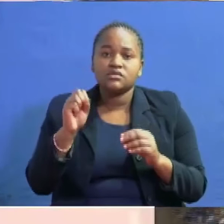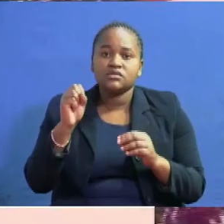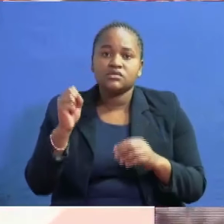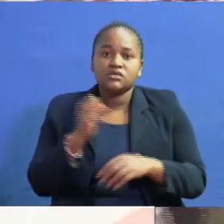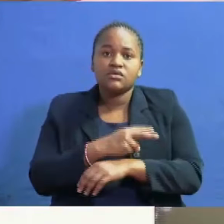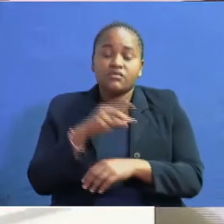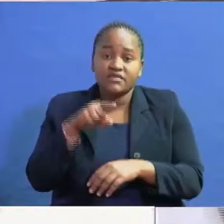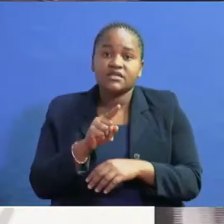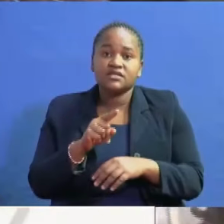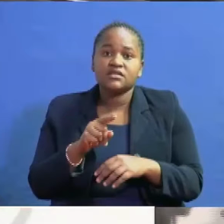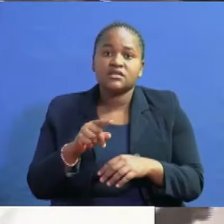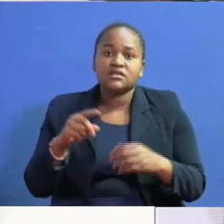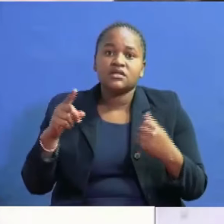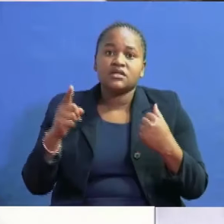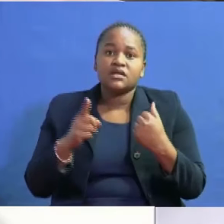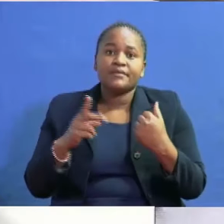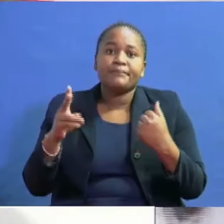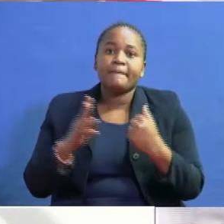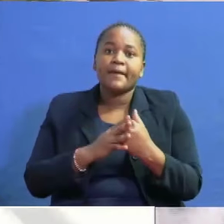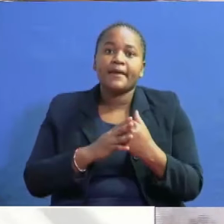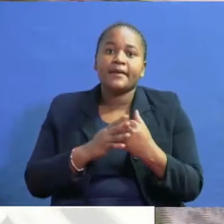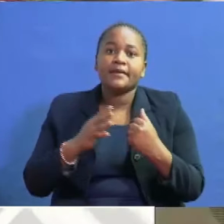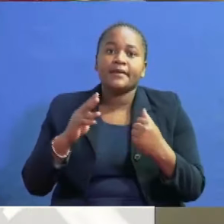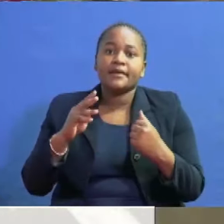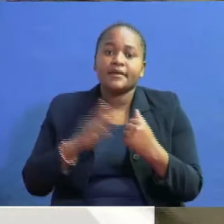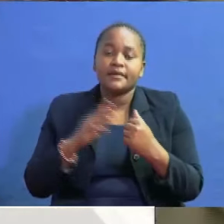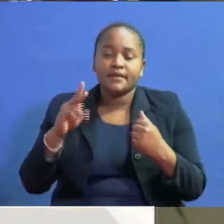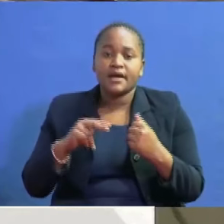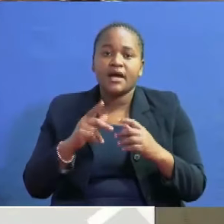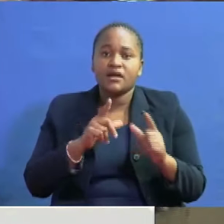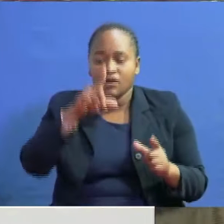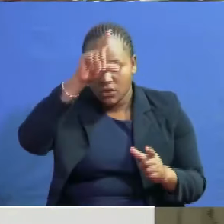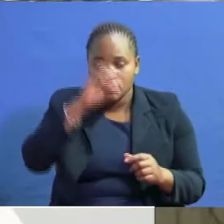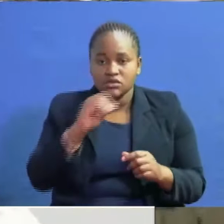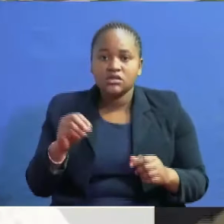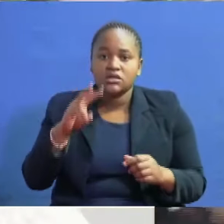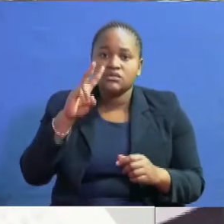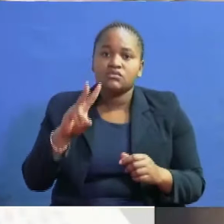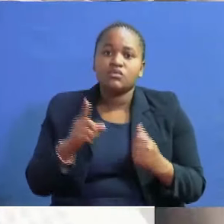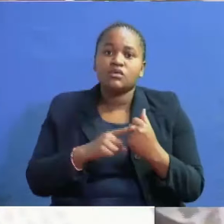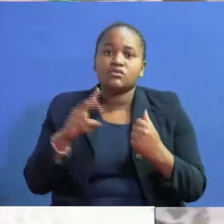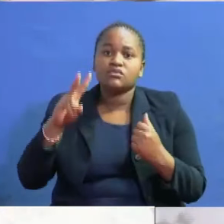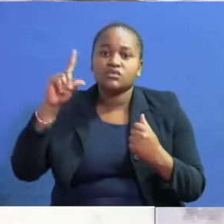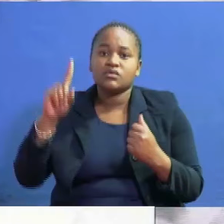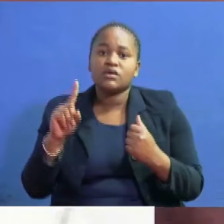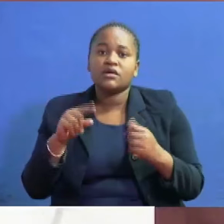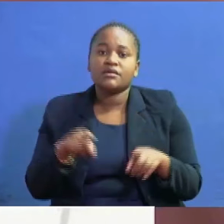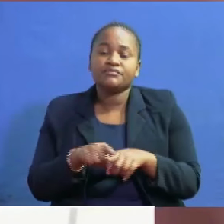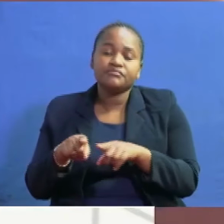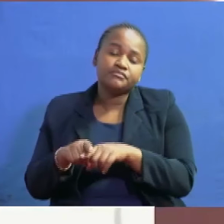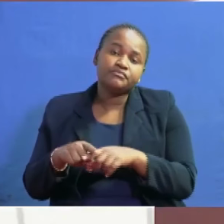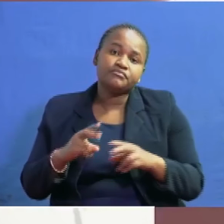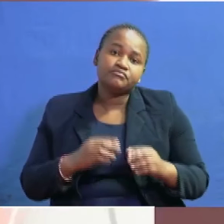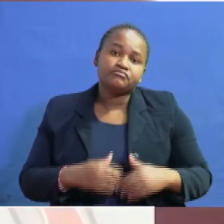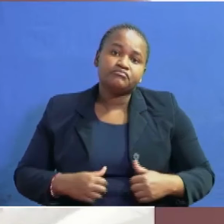schools. Of these, 889 are non-locals. In Wajia, 1,221 are non-locals, where else Garissa